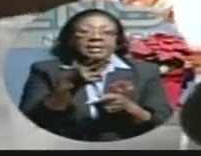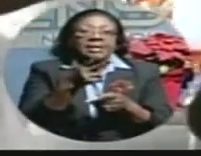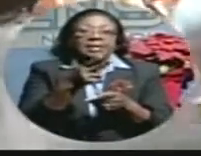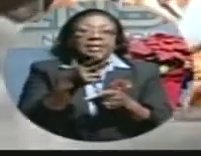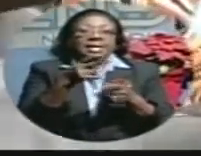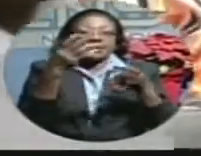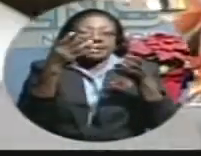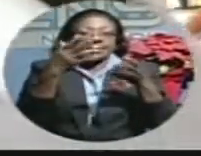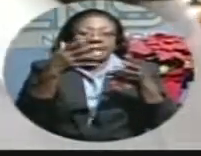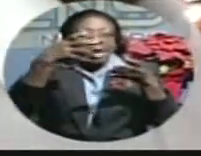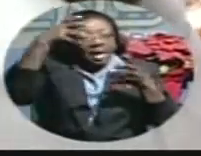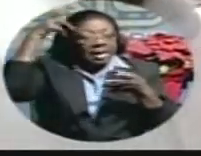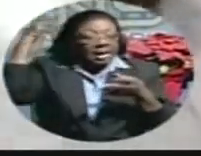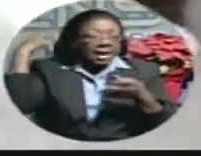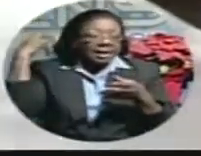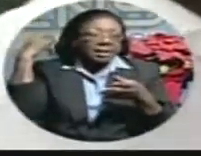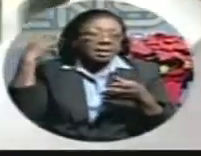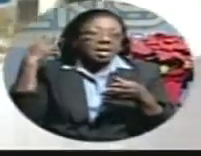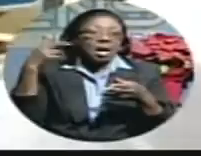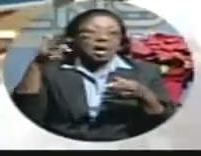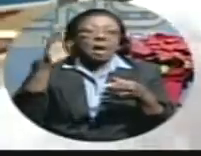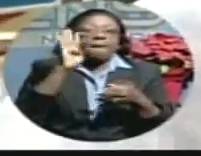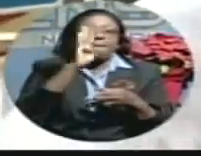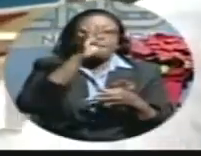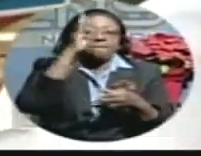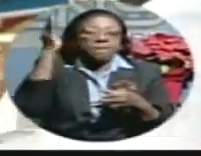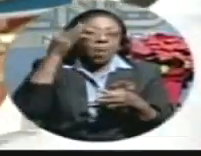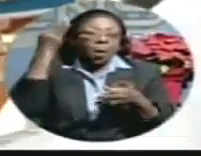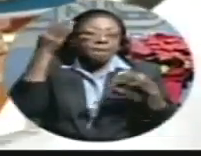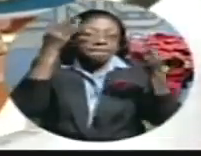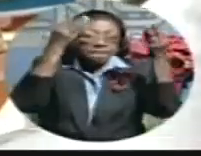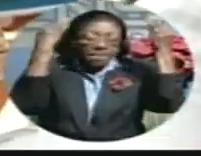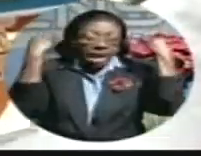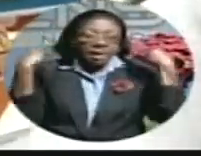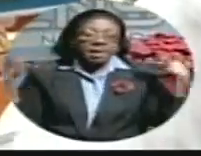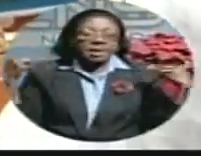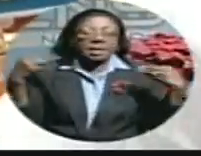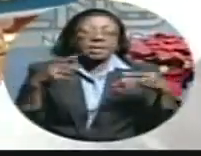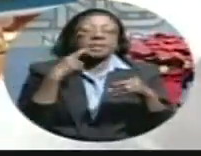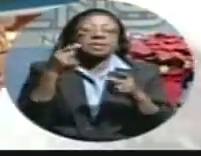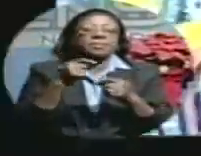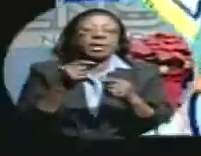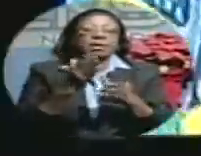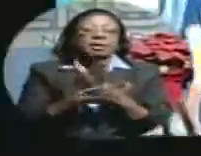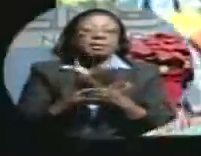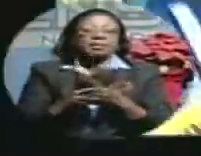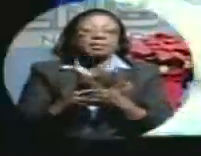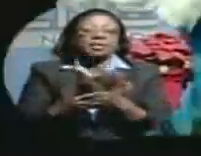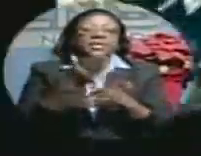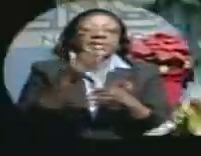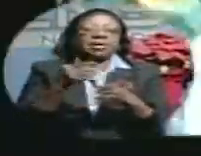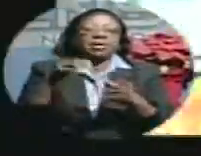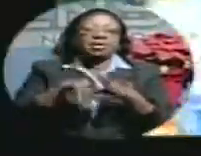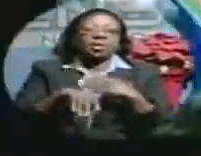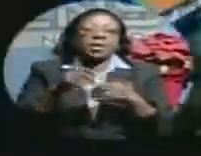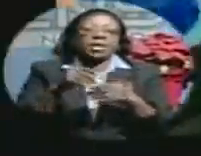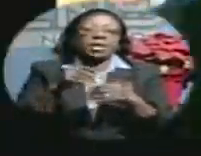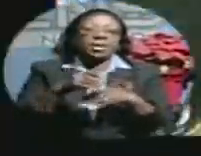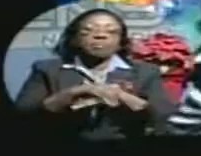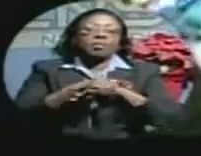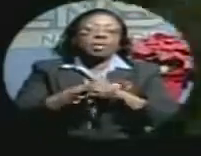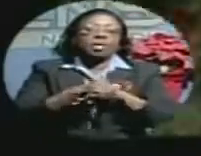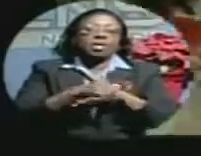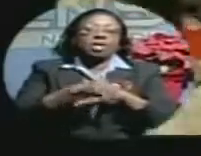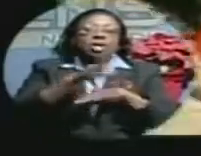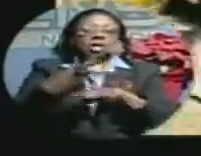lion. Bob Marley be riding that lion. And we say it's out, nestled within the British coat of arms. As one of the more dominant Junkanoo